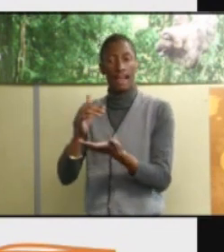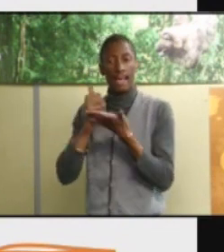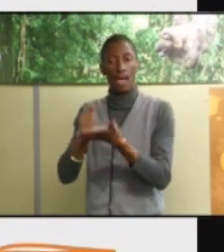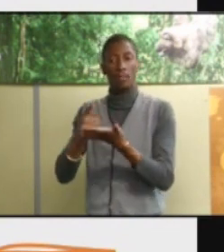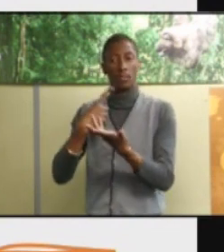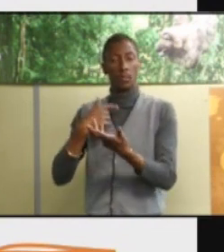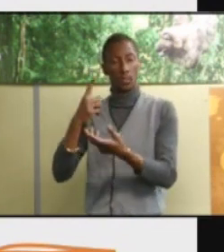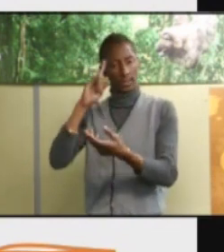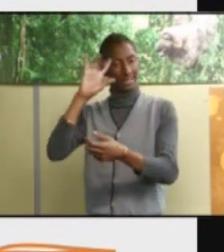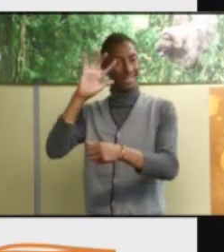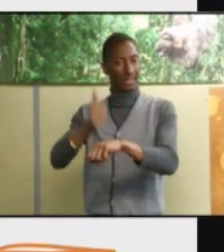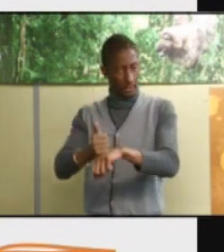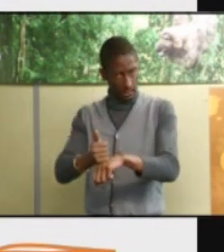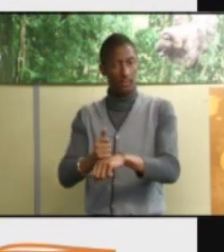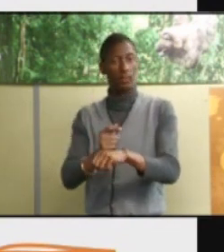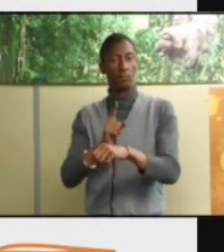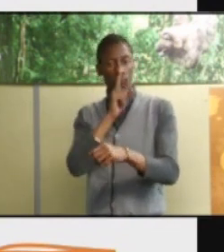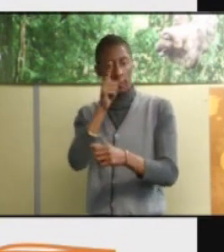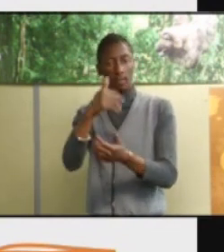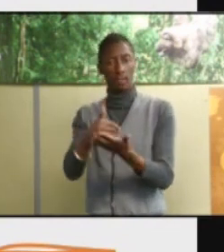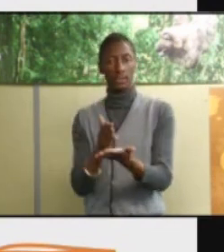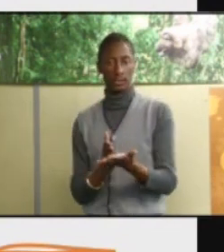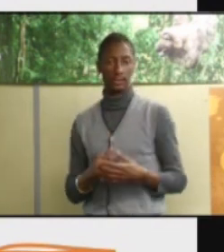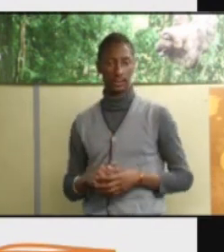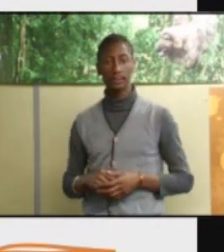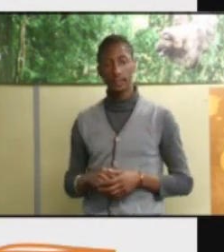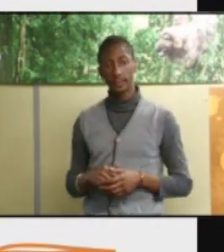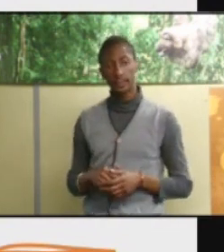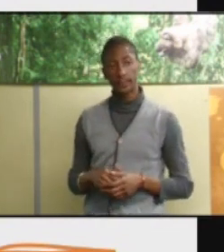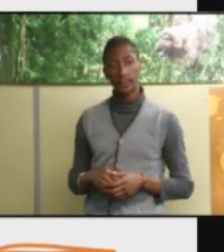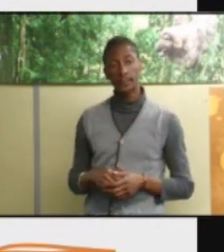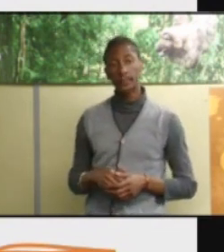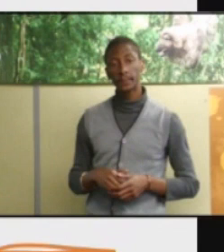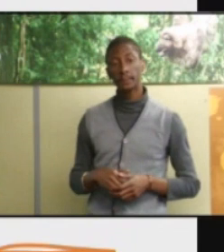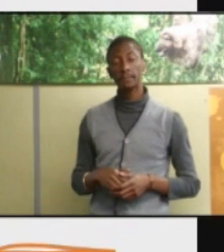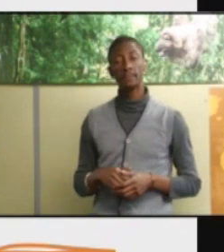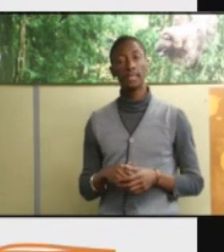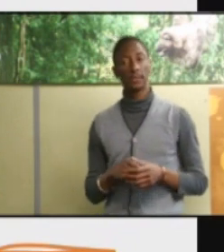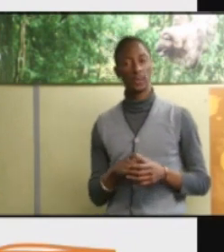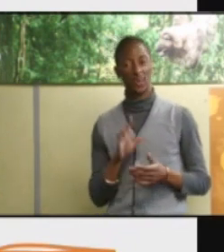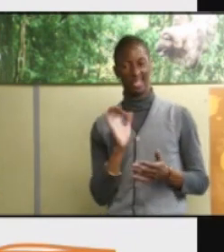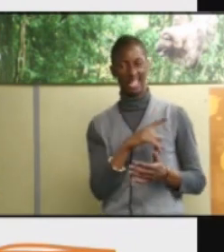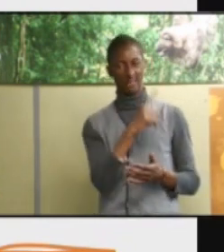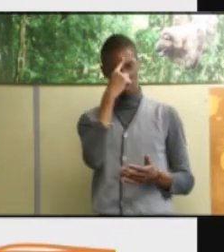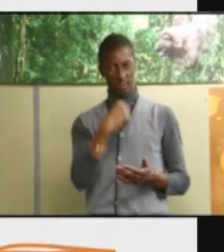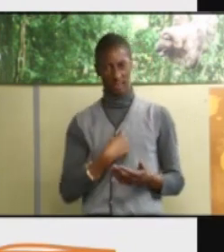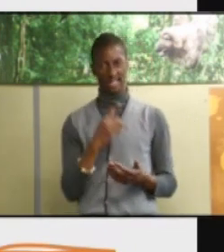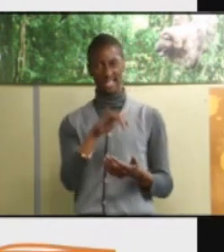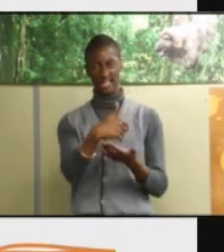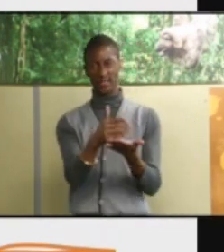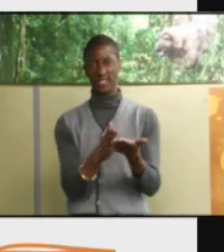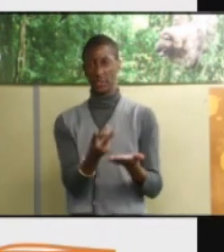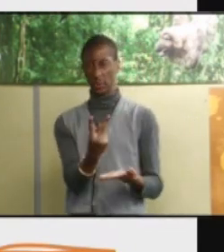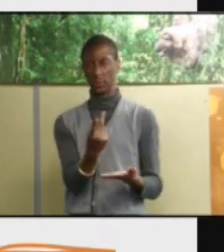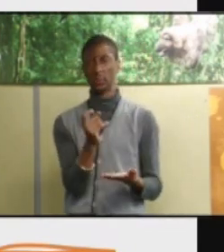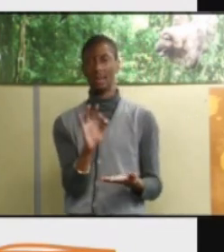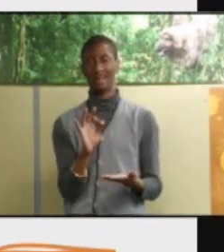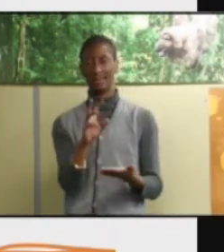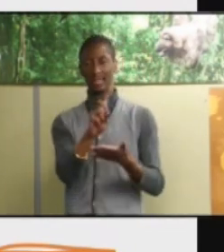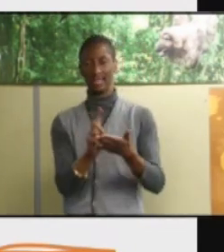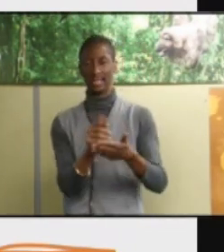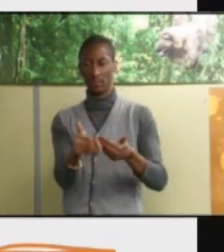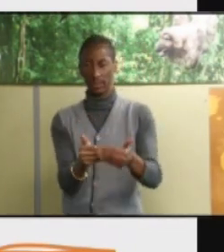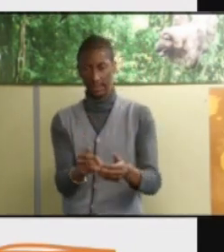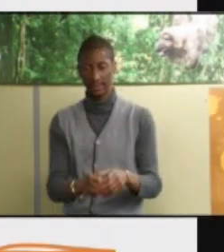budgets during this phase. For me, this is phase 2 of our design process,